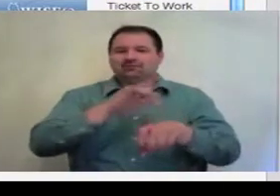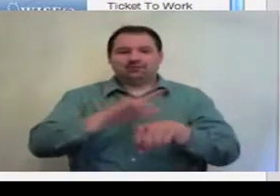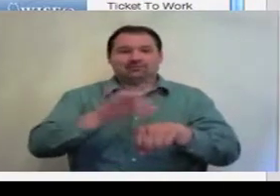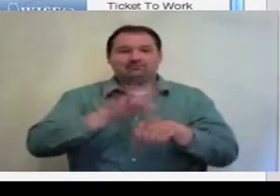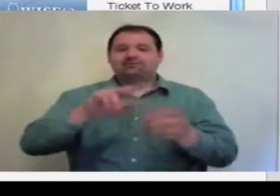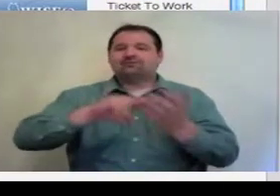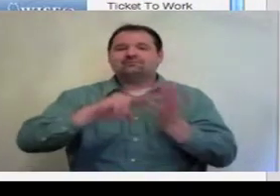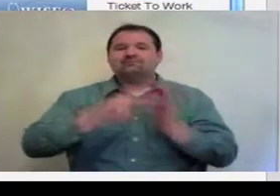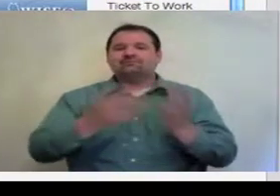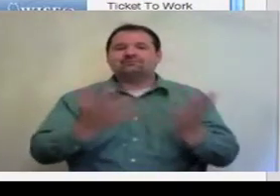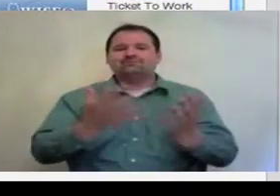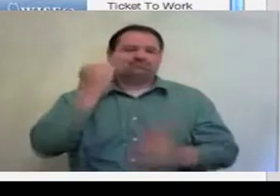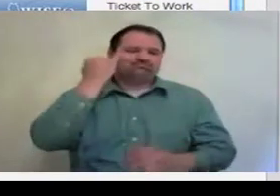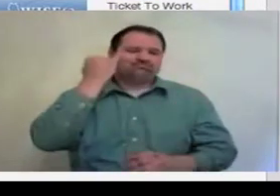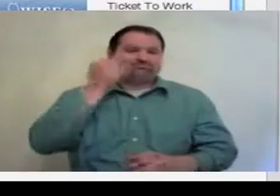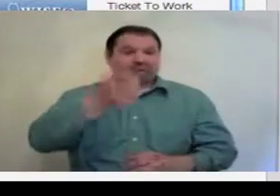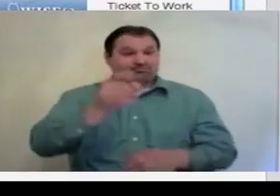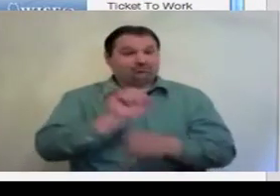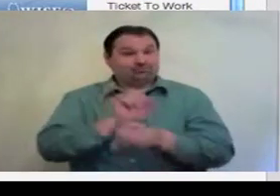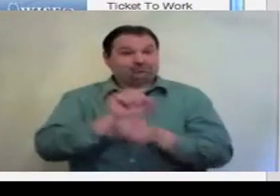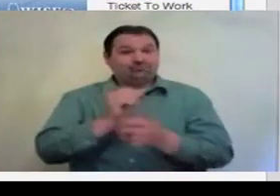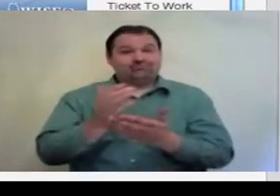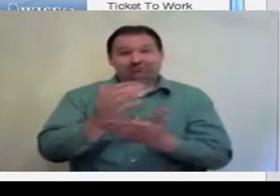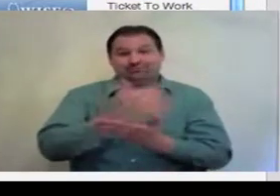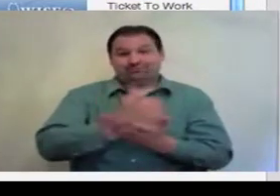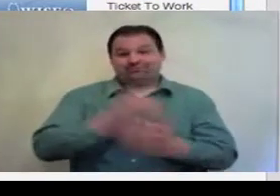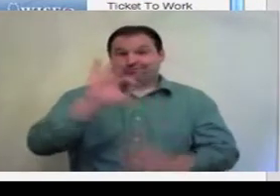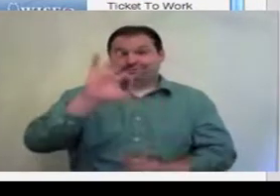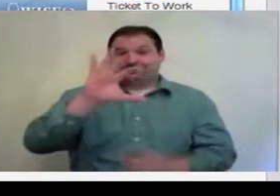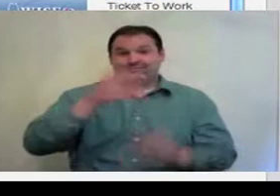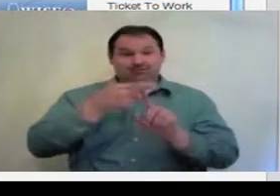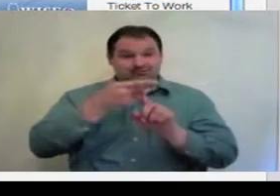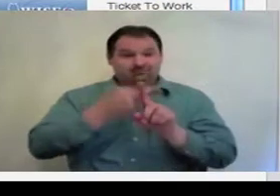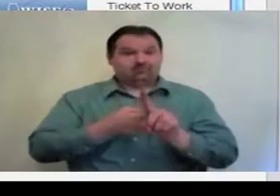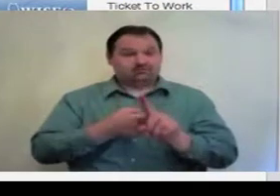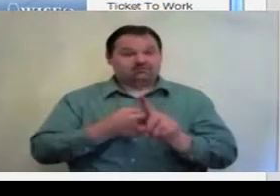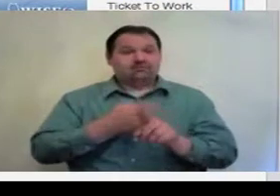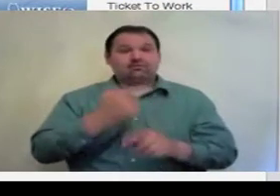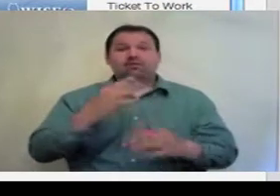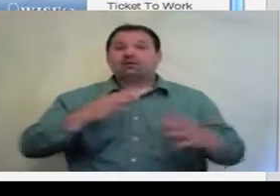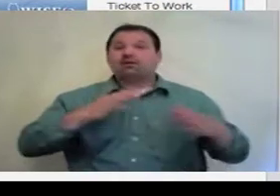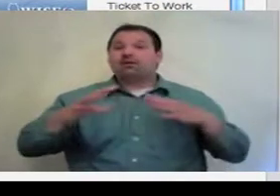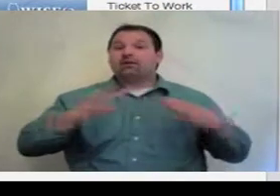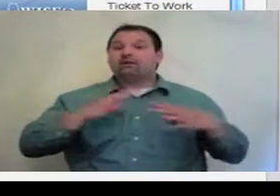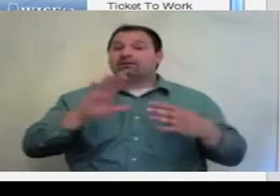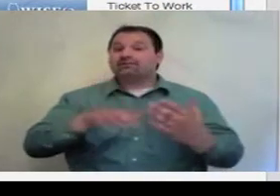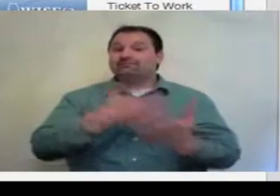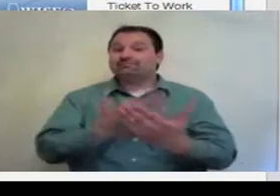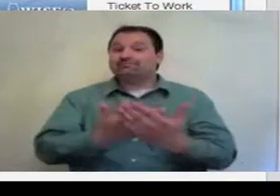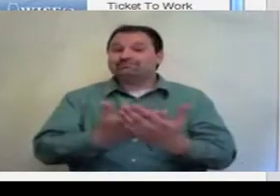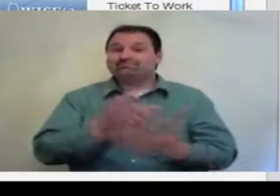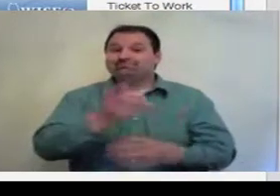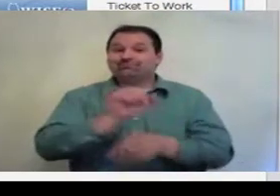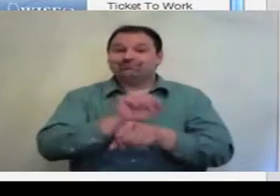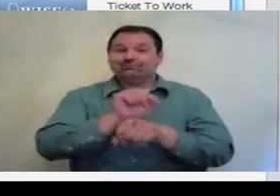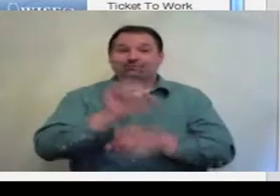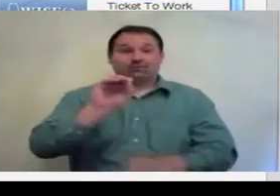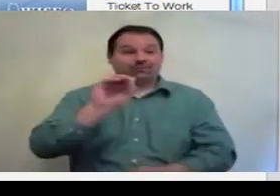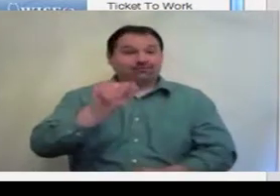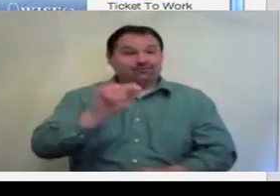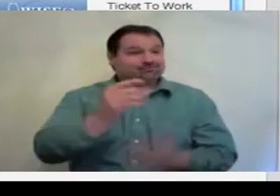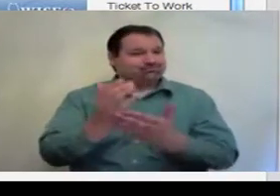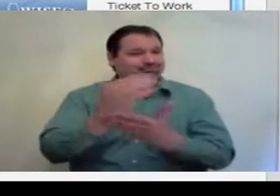that, say you're working at a job and you're earning $900 a month, but the holidays roll around and you pick up more hours or you end up